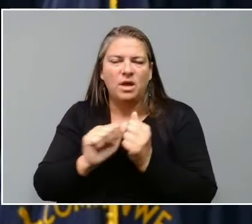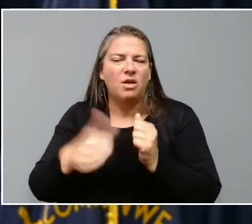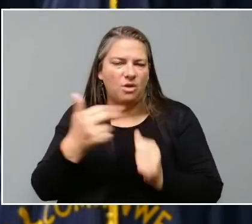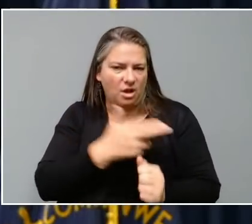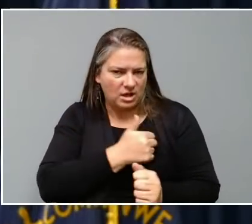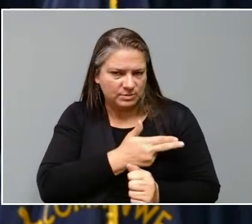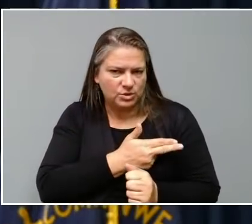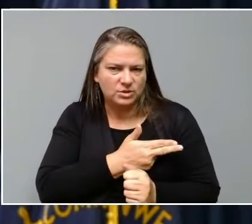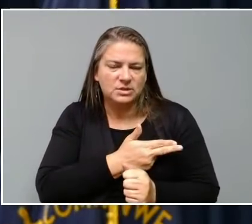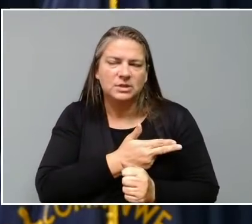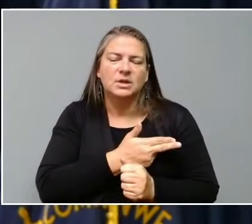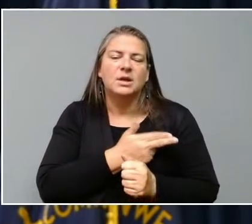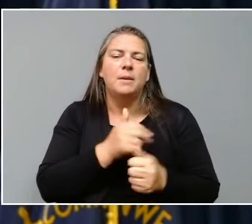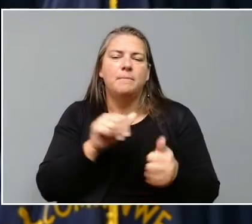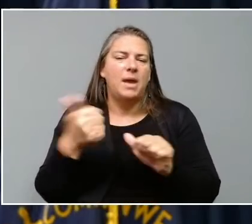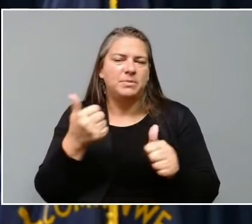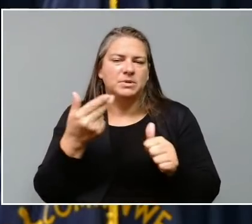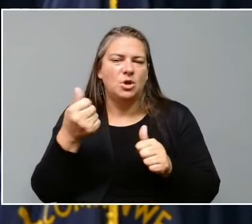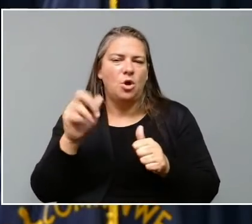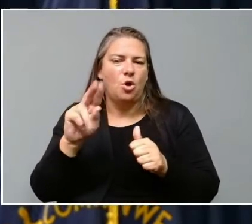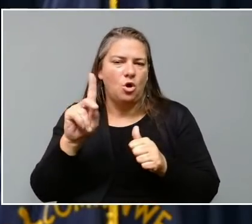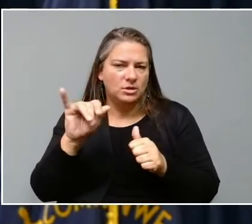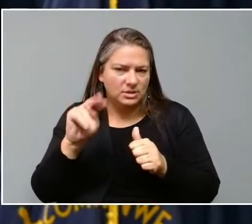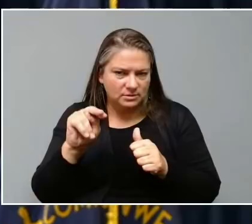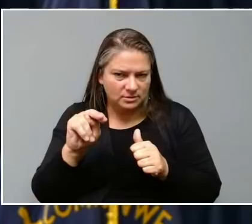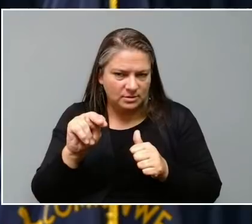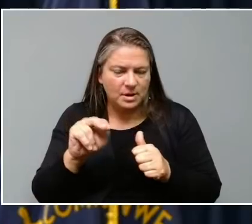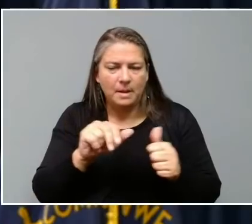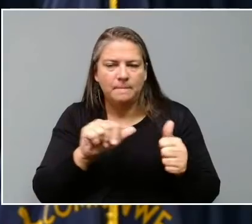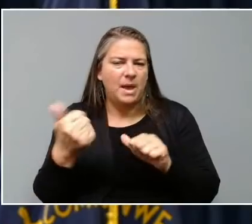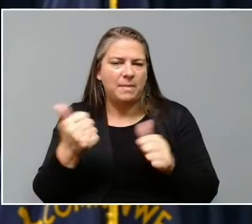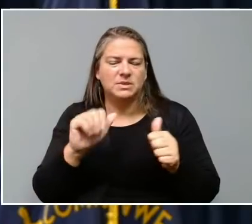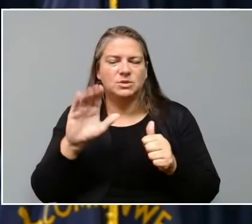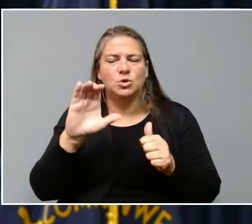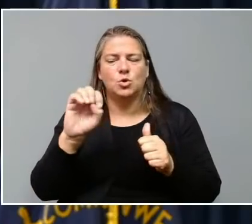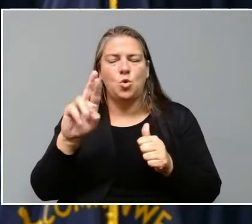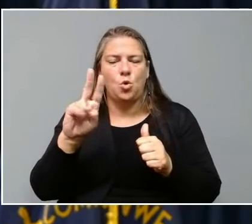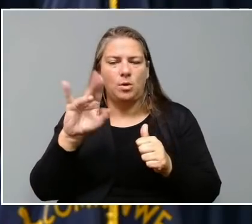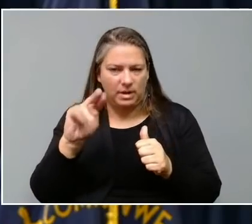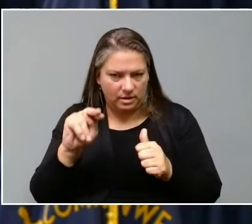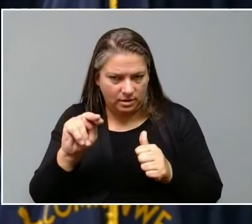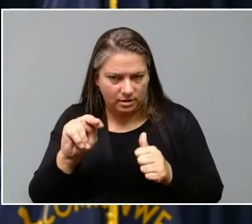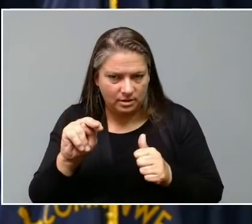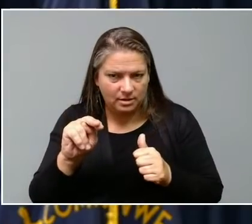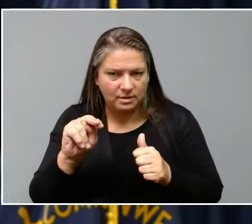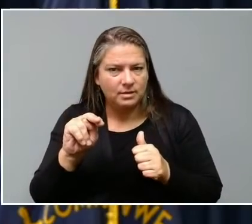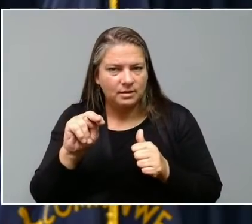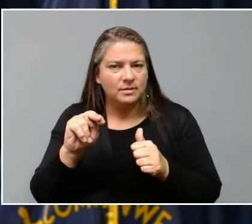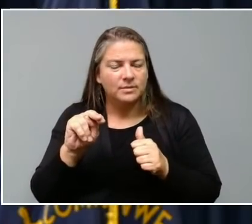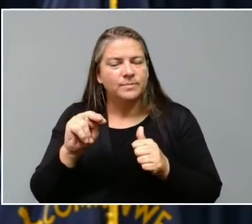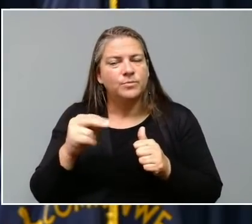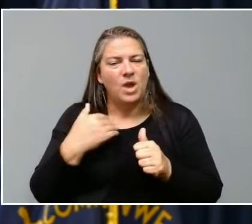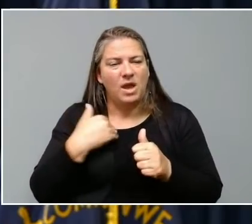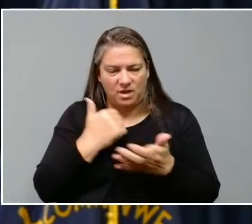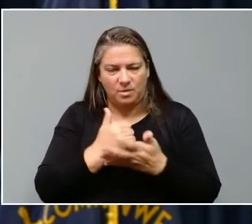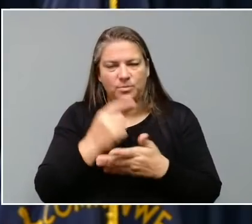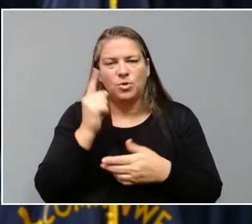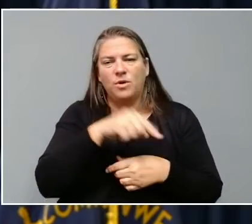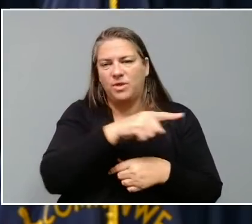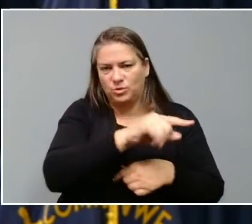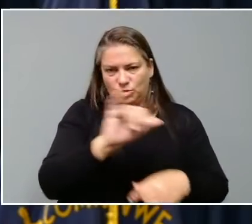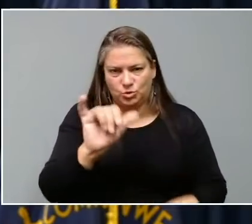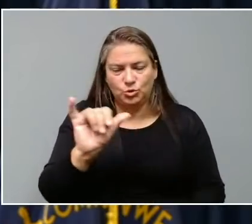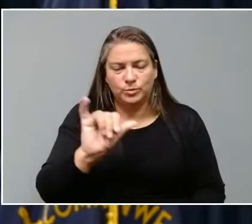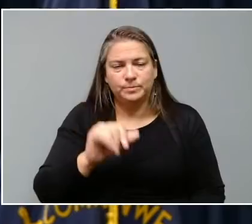is Baptist Hardin, certainly Baptist Corbin, but we have some additional help there as well. Other missions